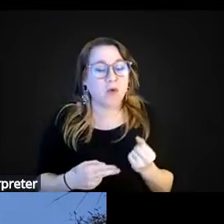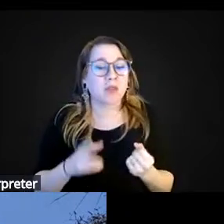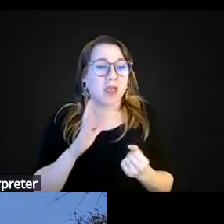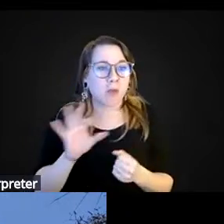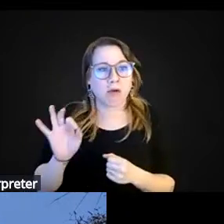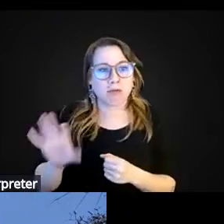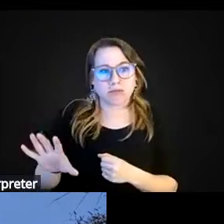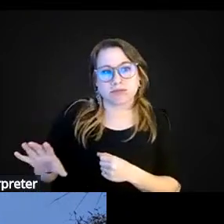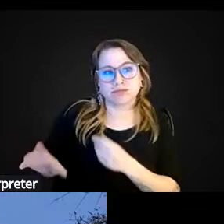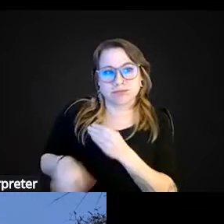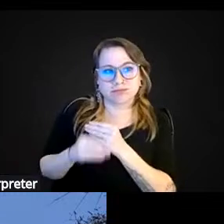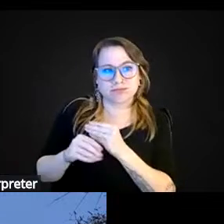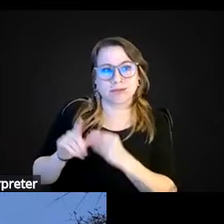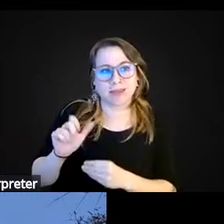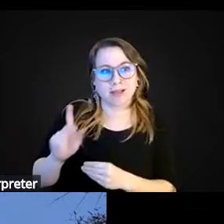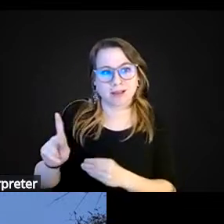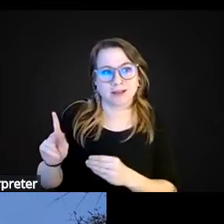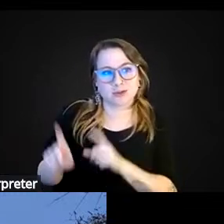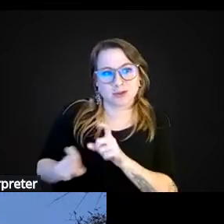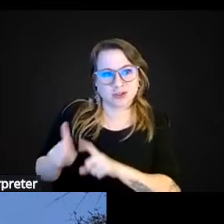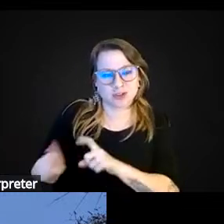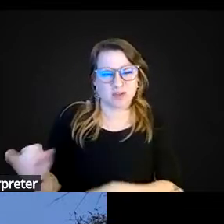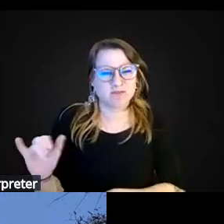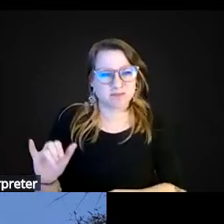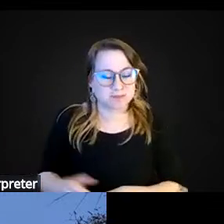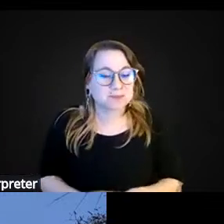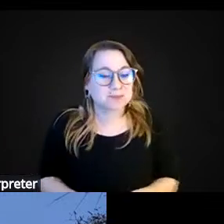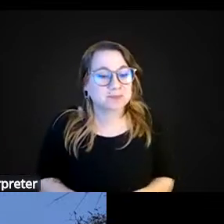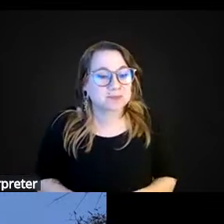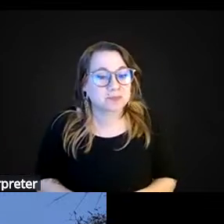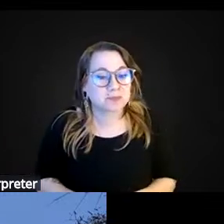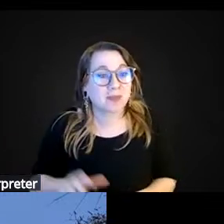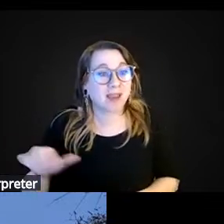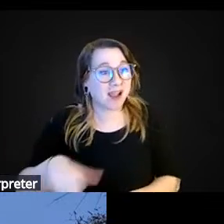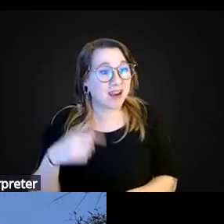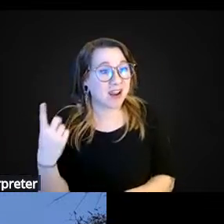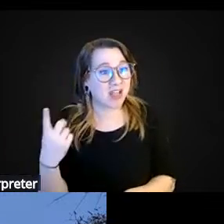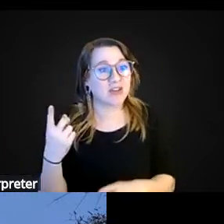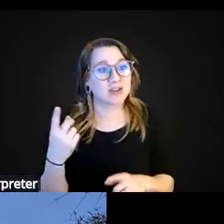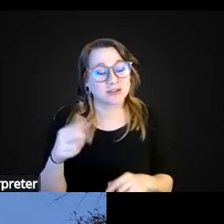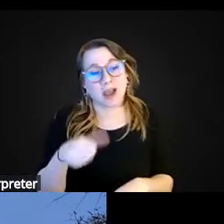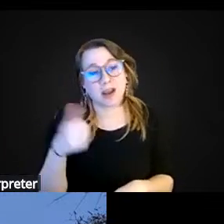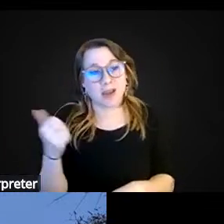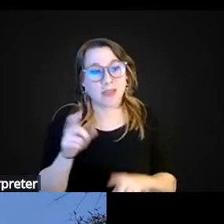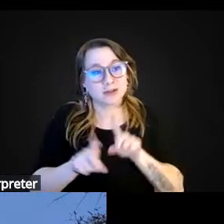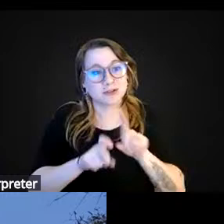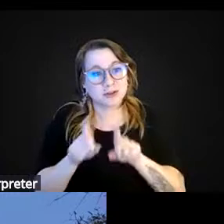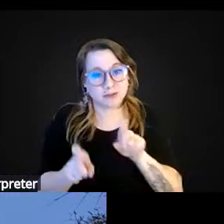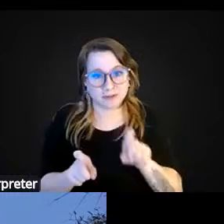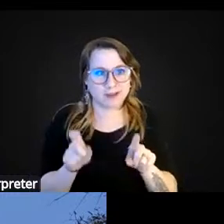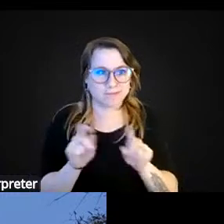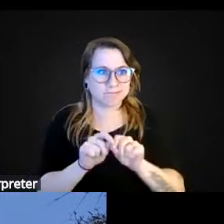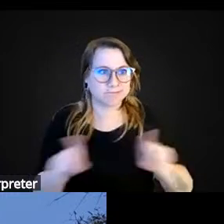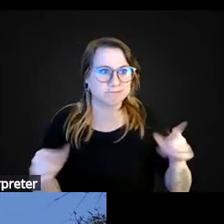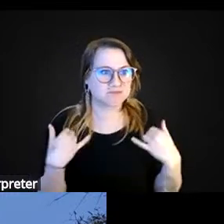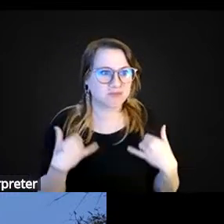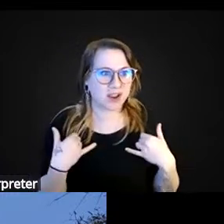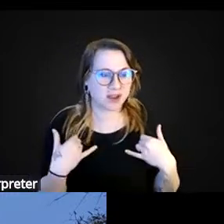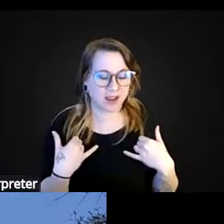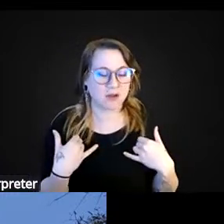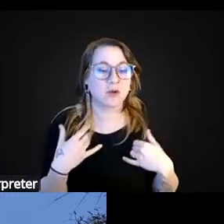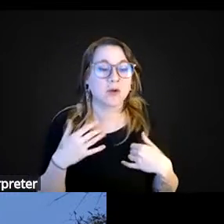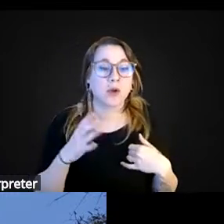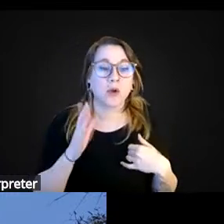well. Another survey that is out right now, which I know a lot of folks are interested in how that's going to come about, but there is